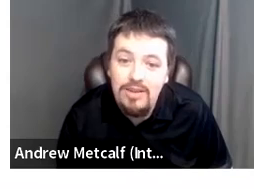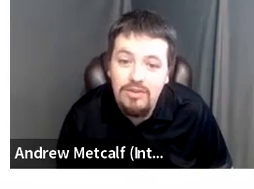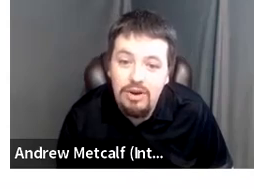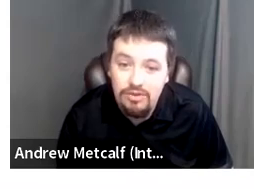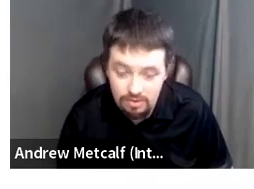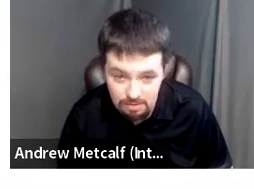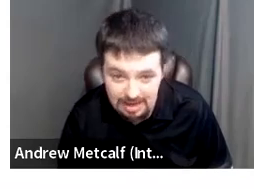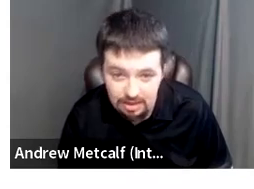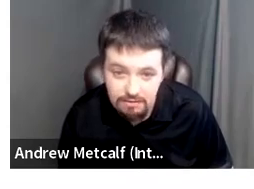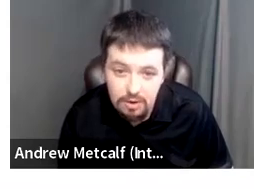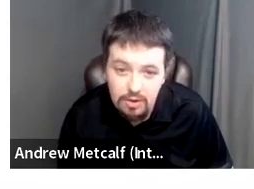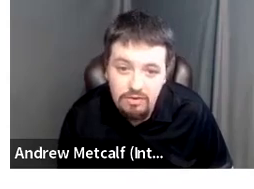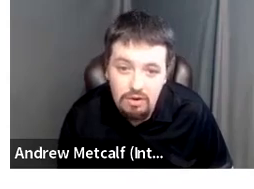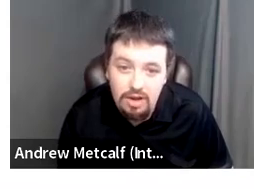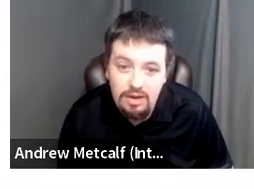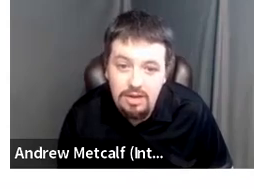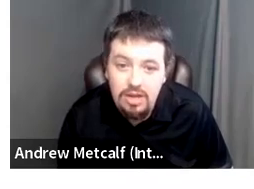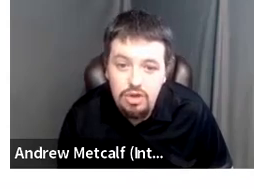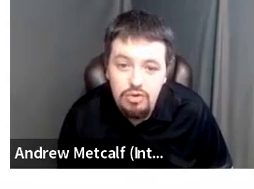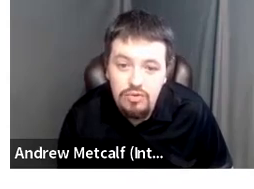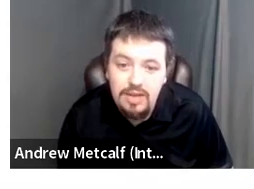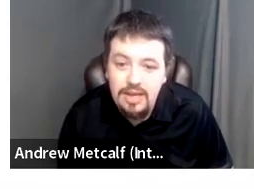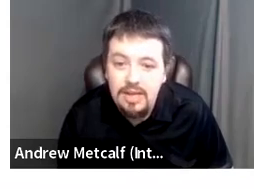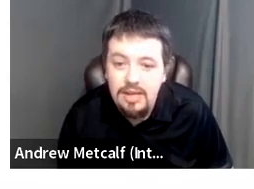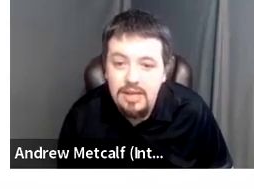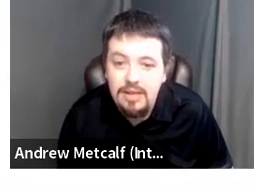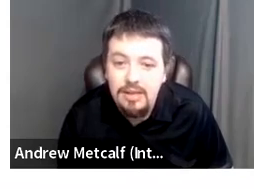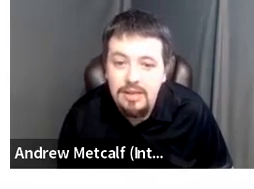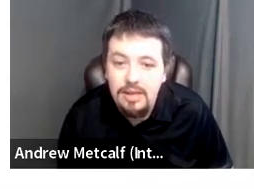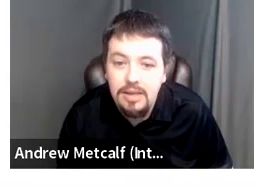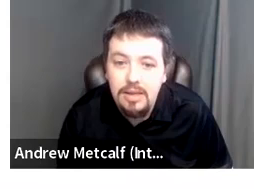My research mainly focused on using